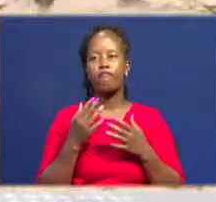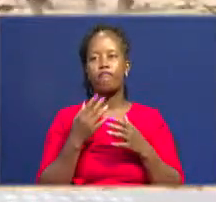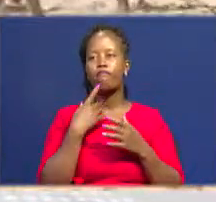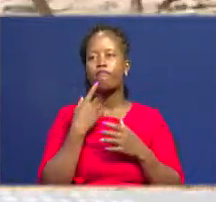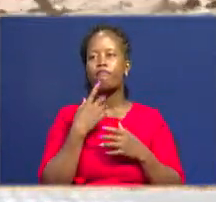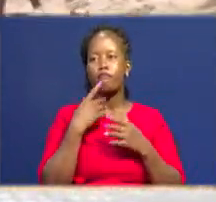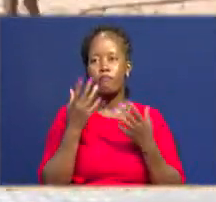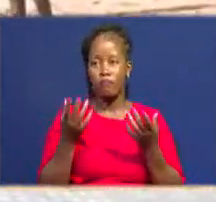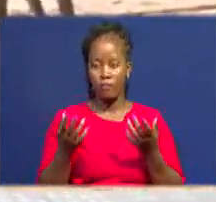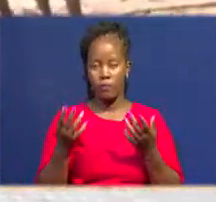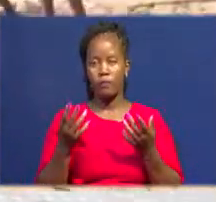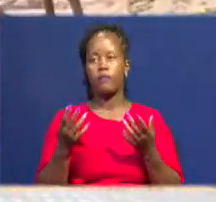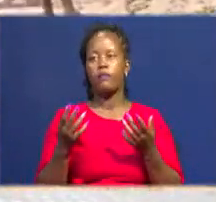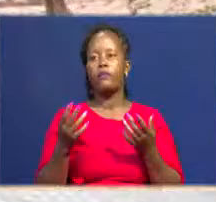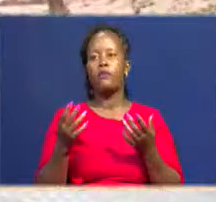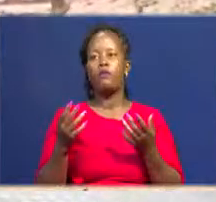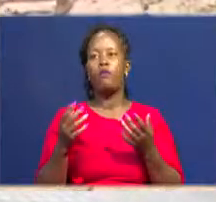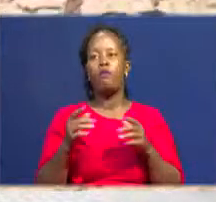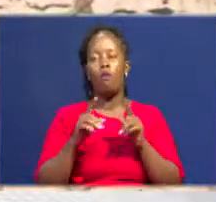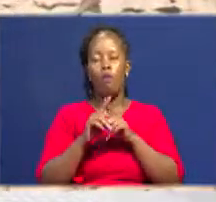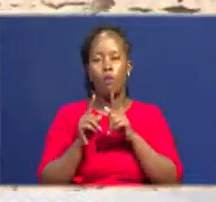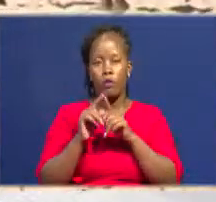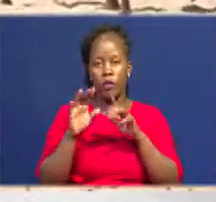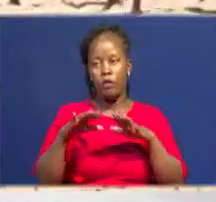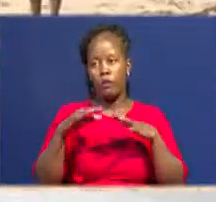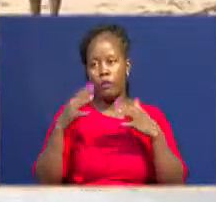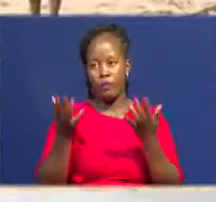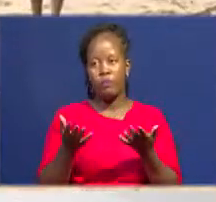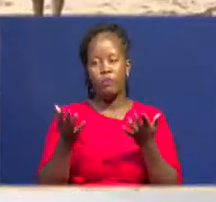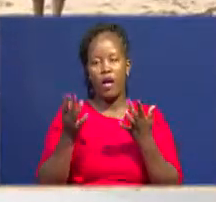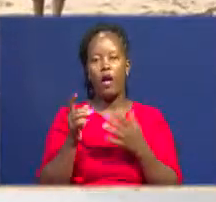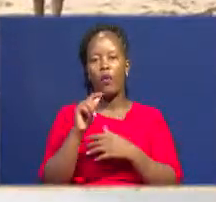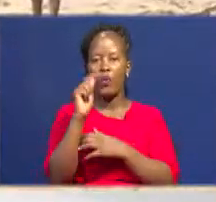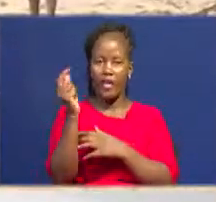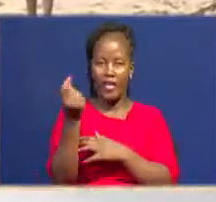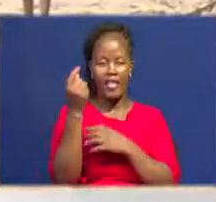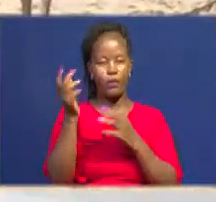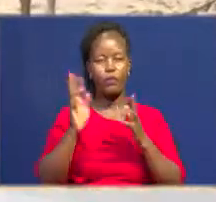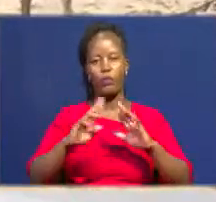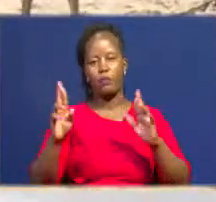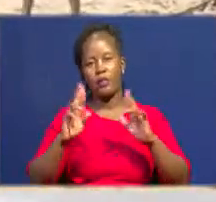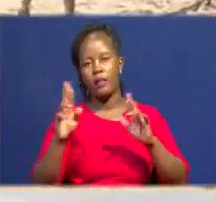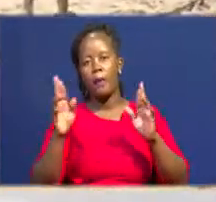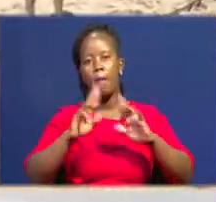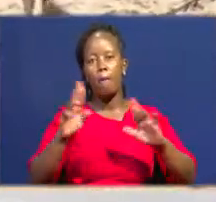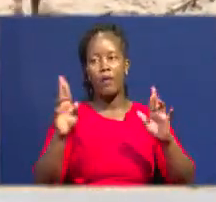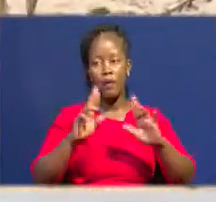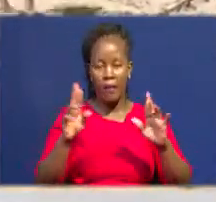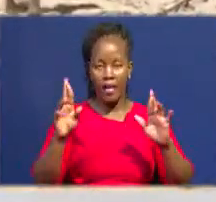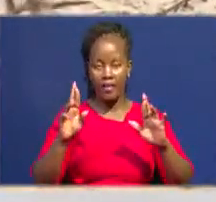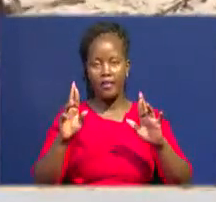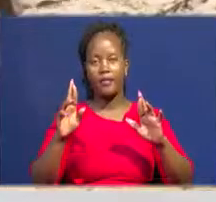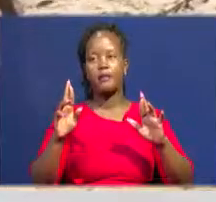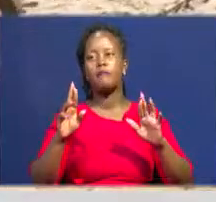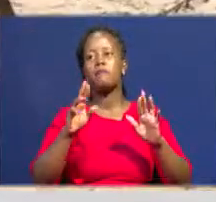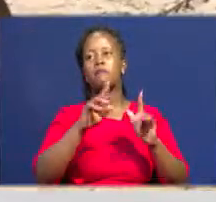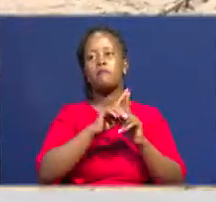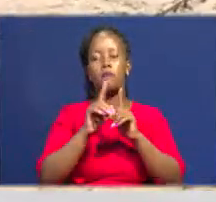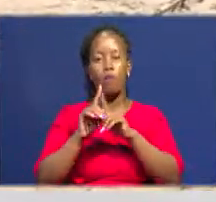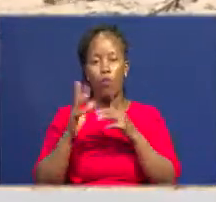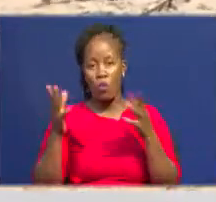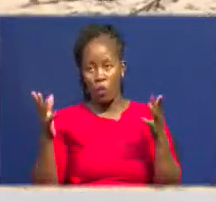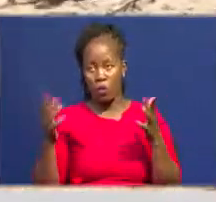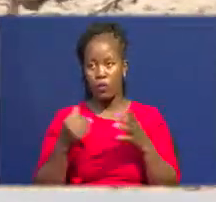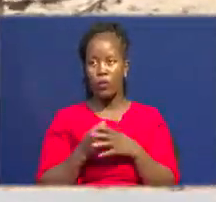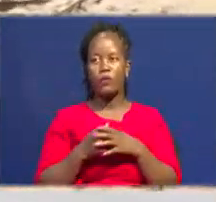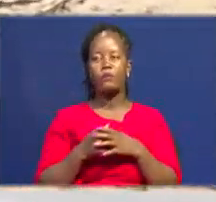and, you know, how well Kenya would prepare for this event. And at the